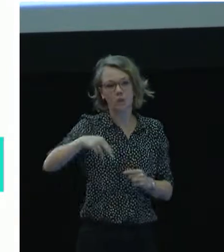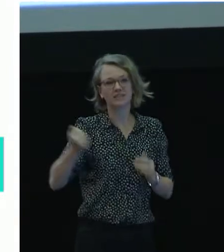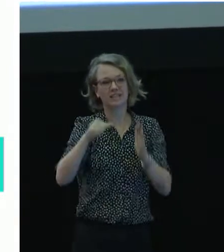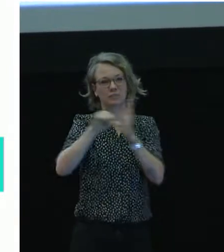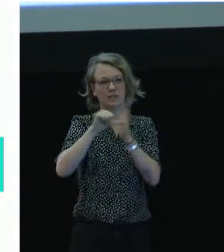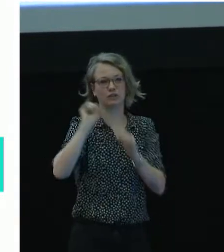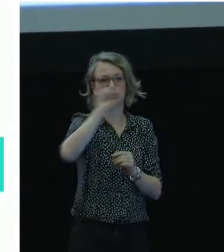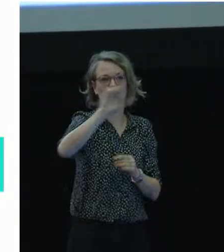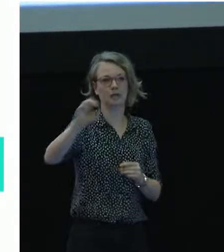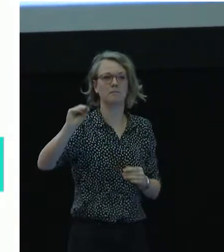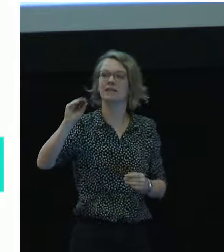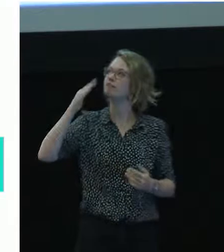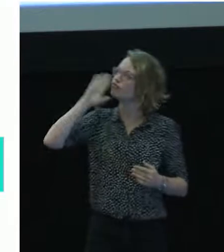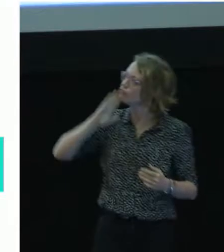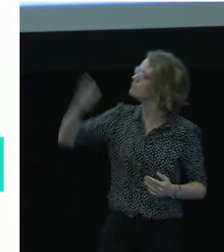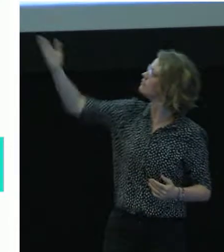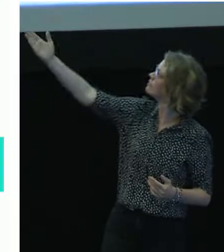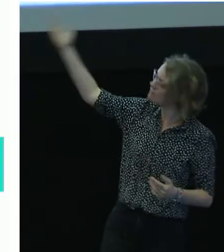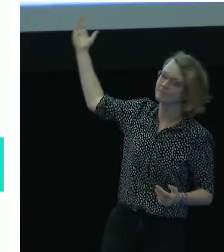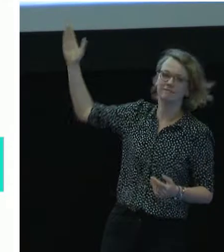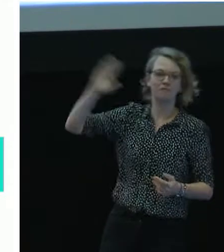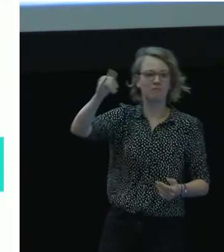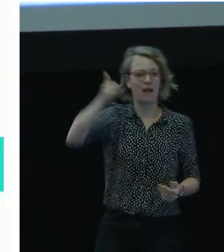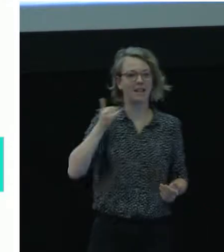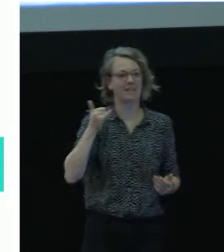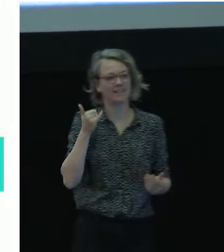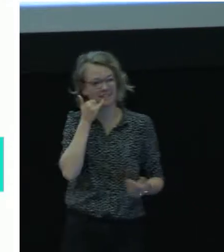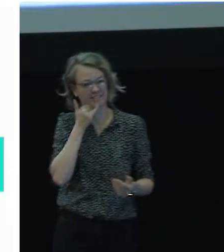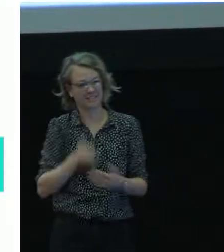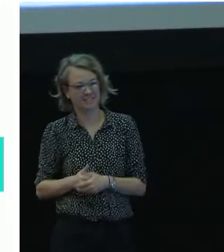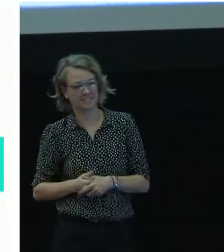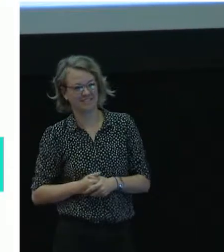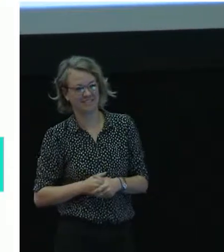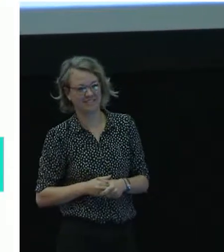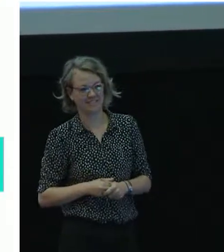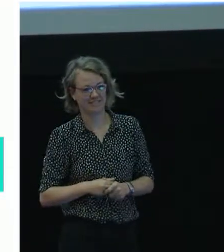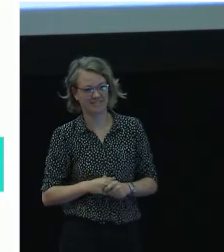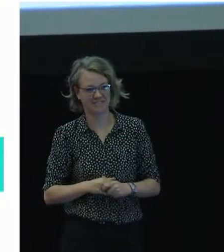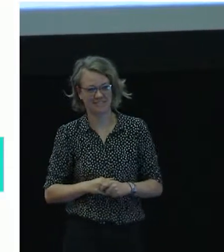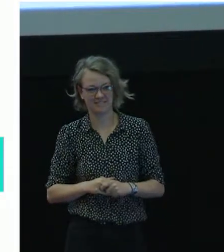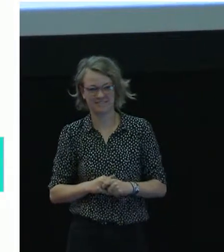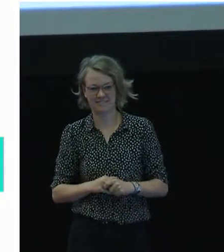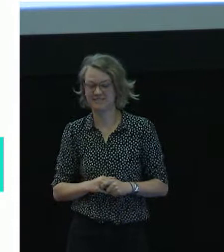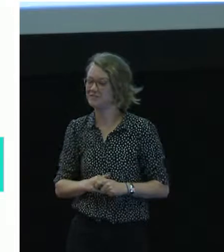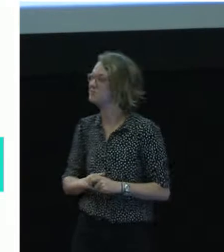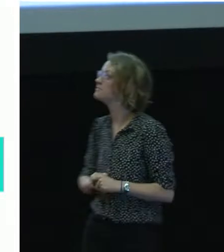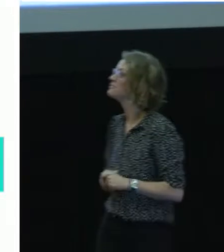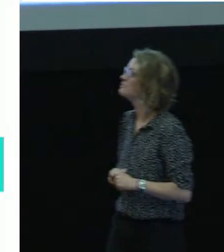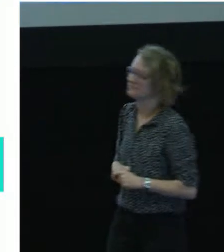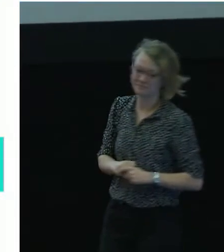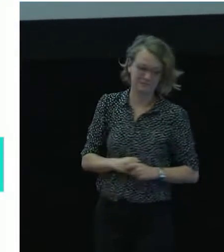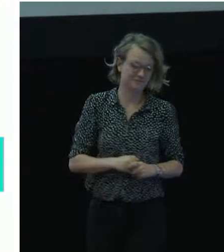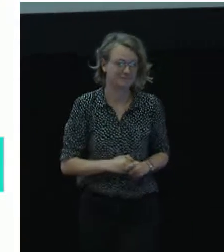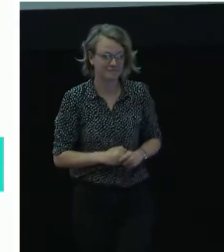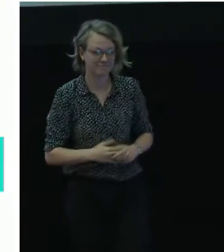with many deaf people, but they still send us letters like this: contact us through our